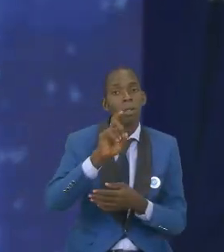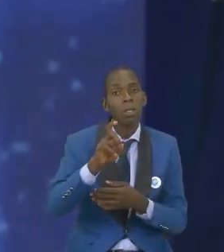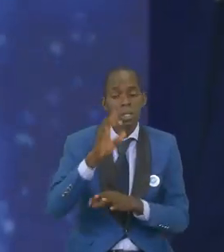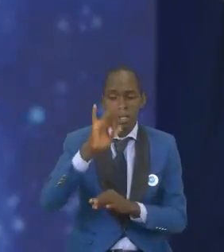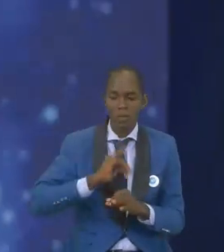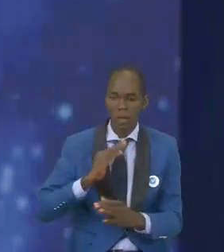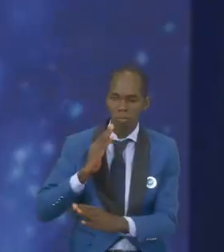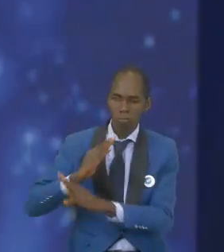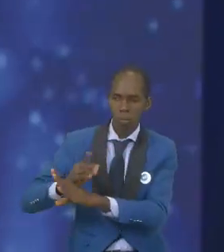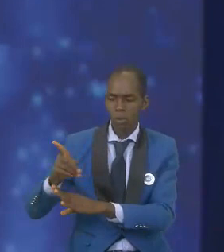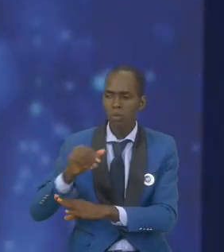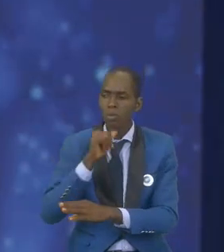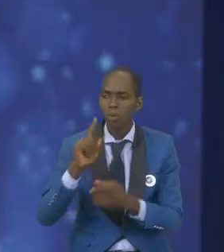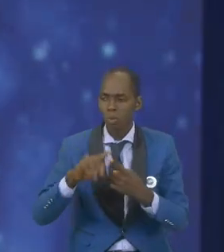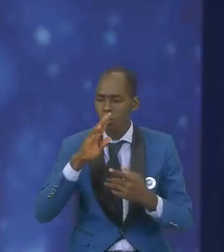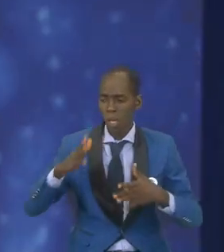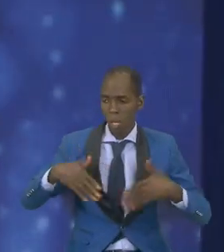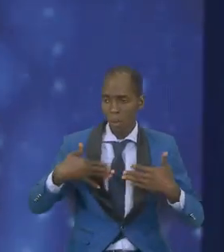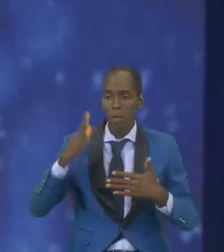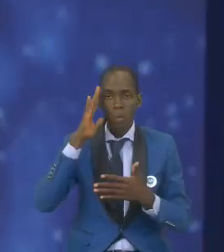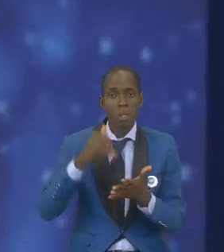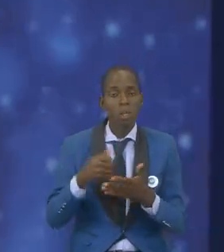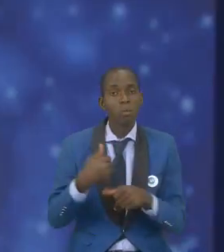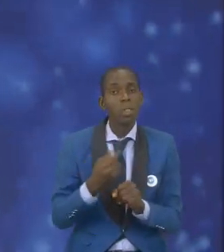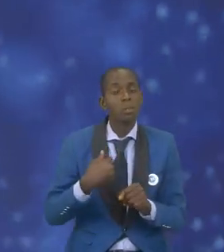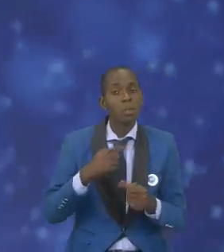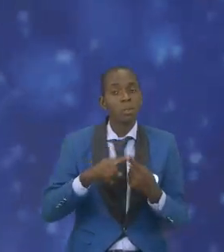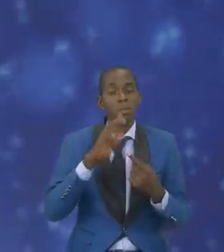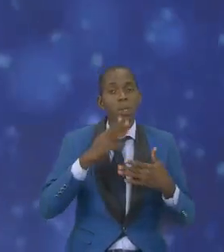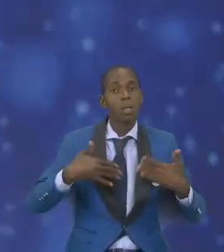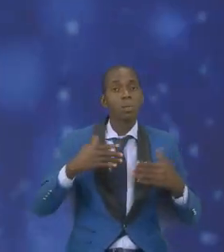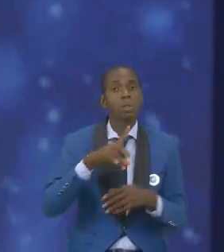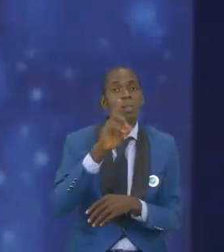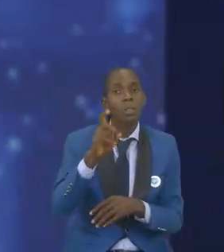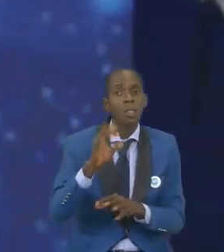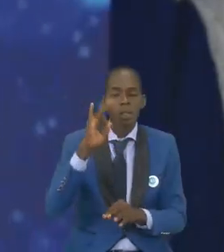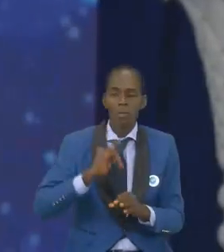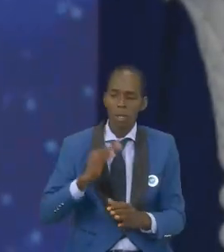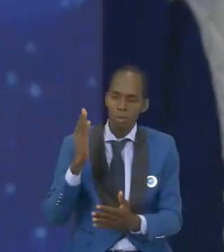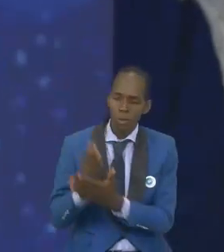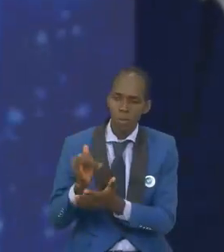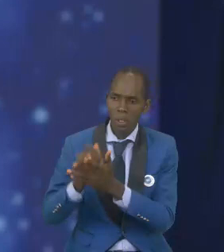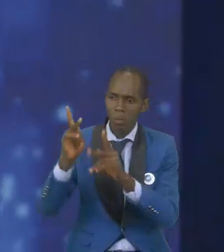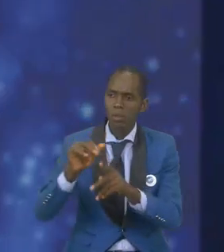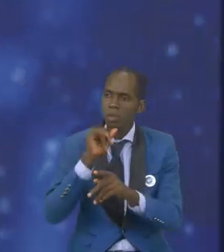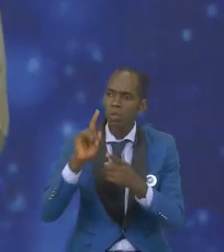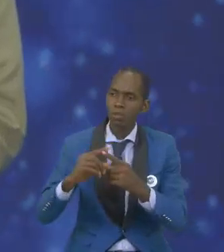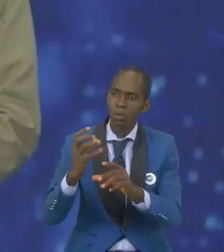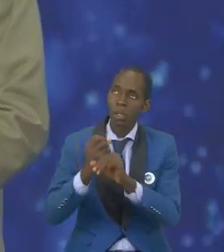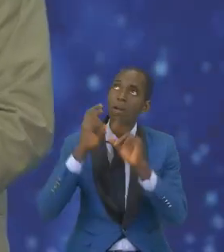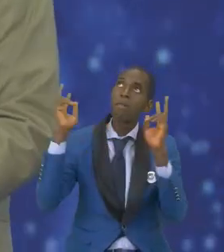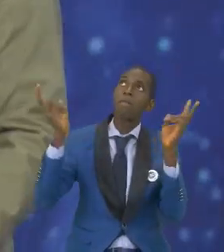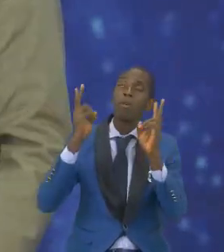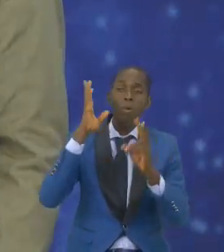him being victorious and triumphant, what does that do to you? Does that make you triumphant and